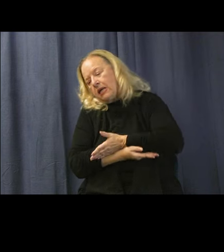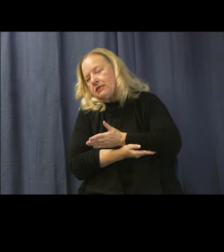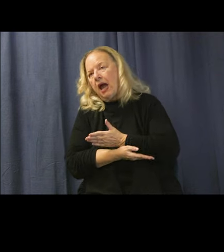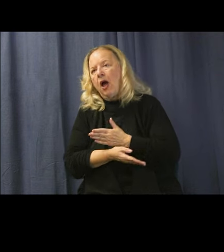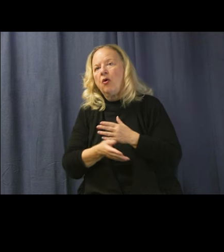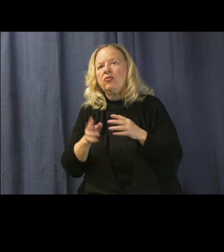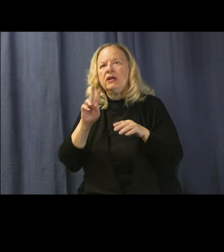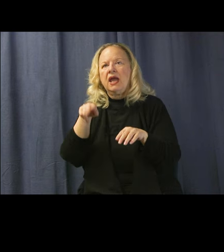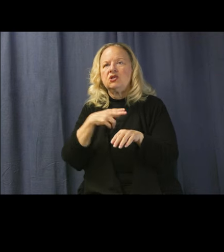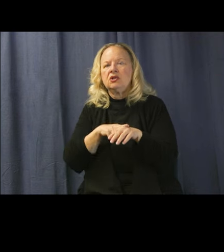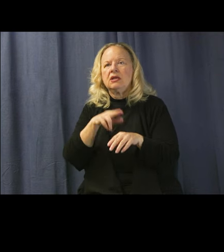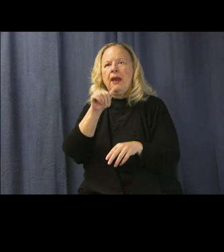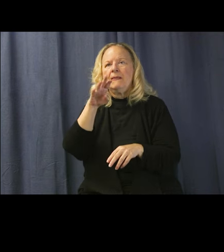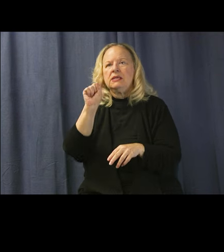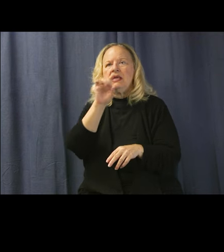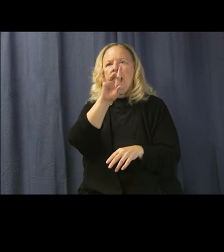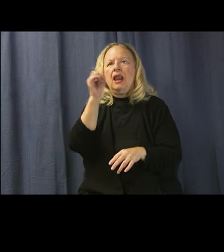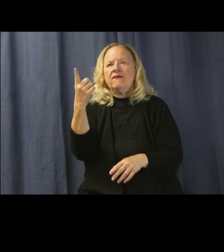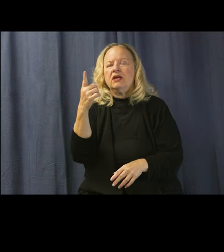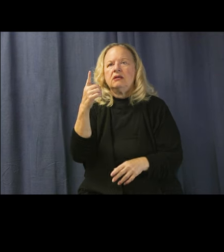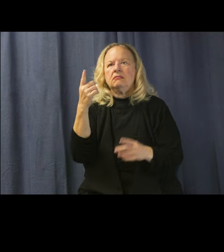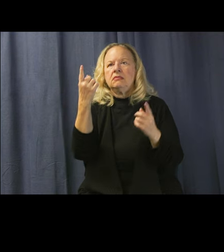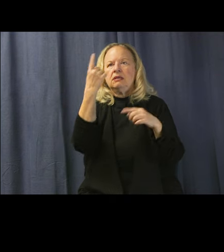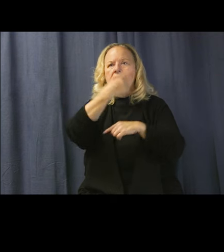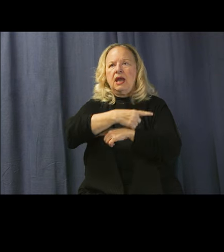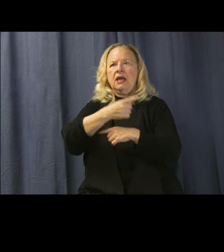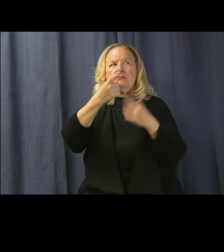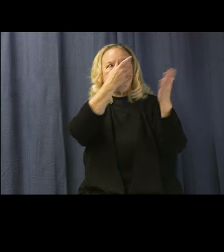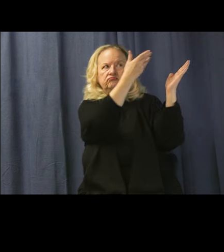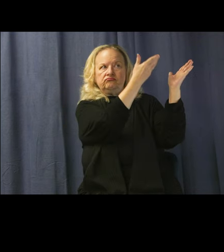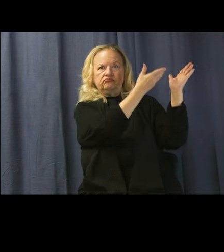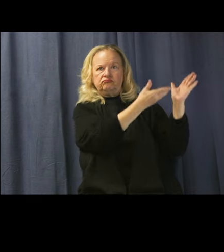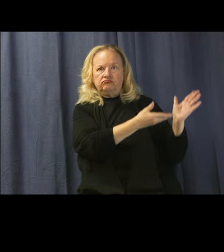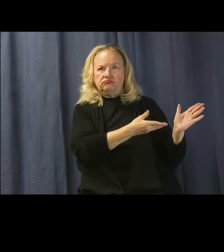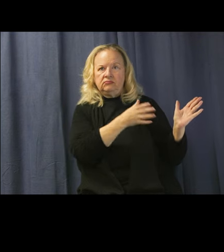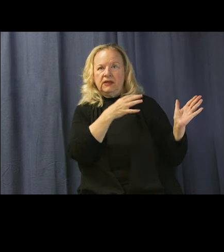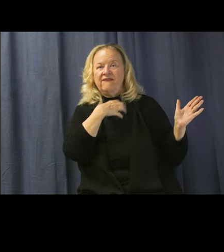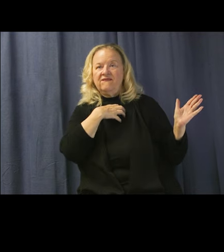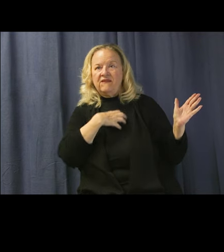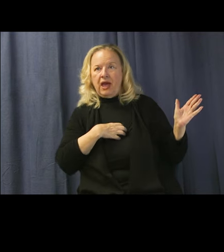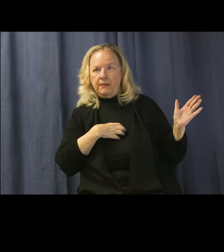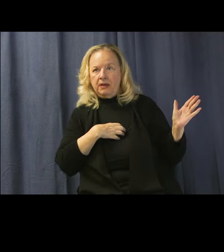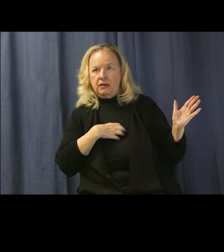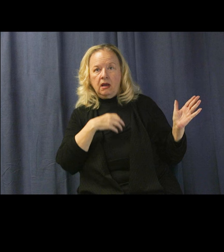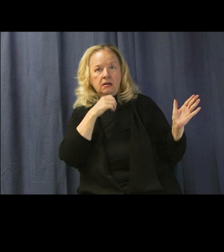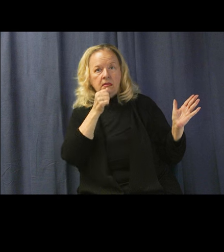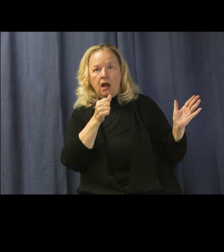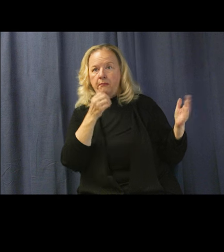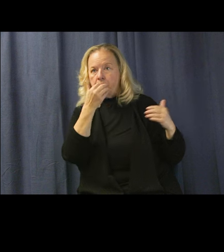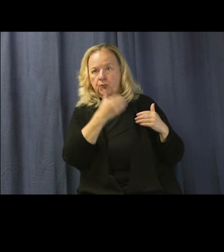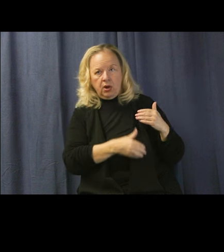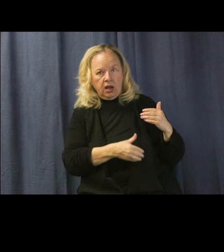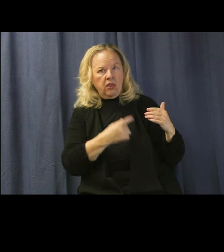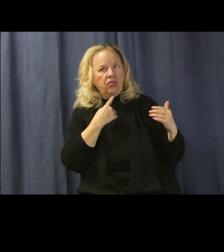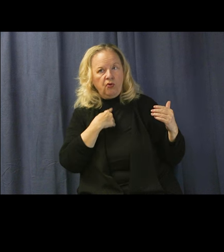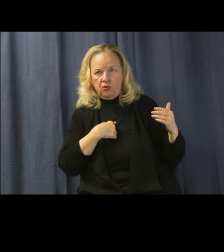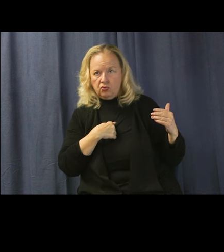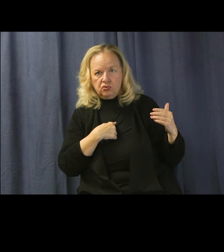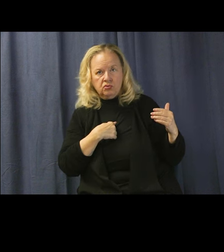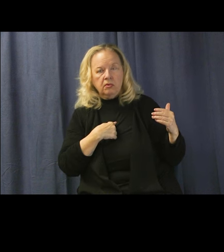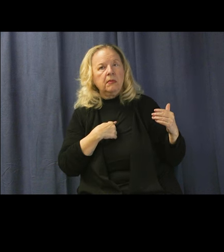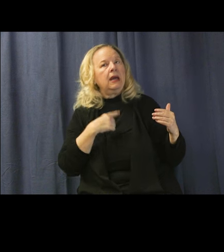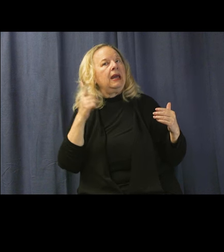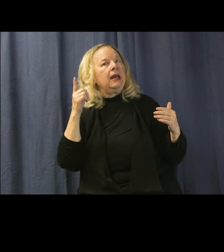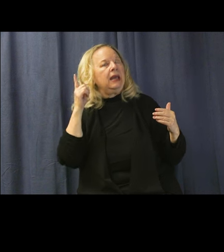nations. Amos 8:11 says, the days are coming, says the Lord, I'm going to send a famine in the land, not a famine of bread, not a thirst for water,